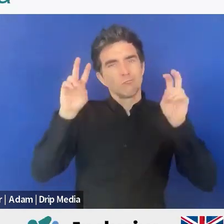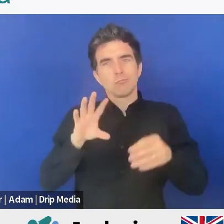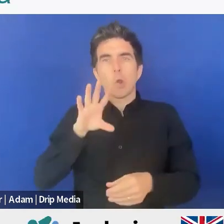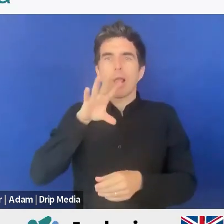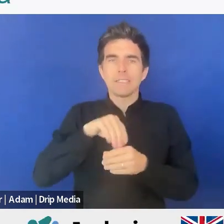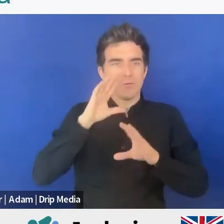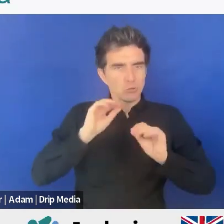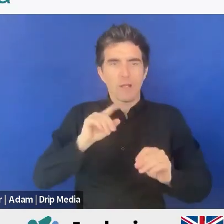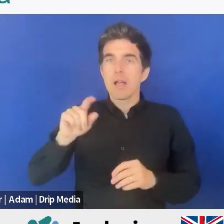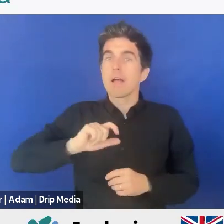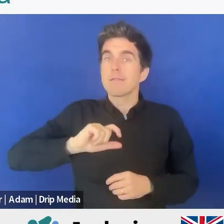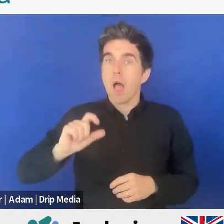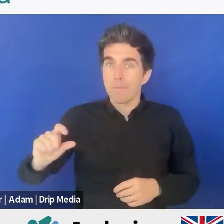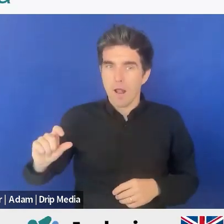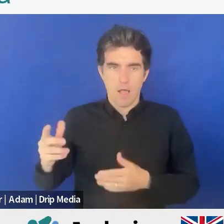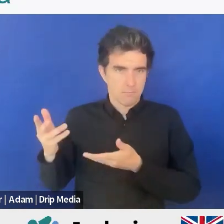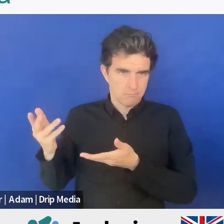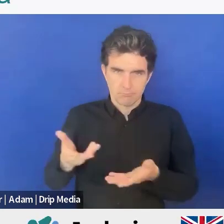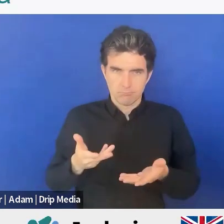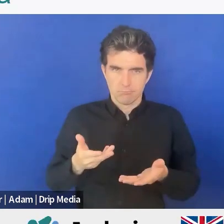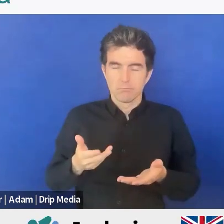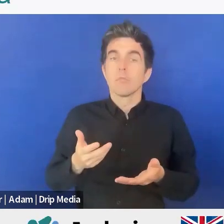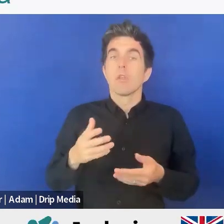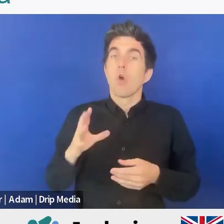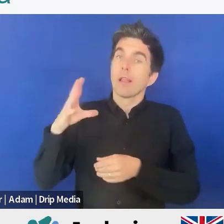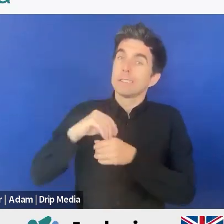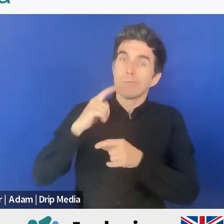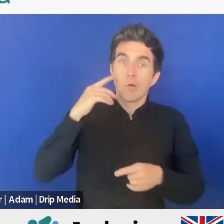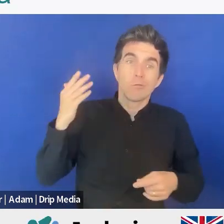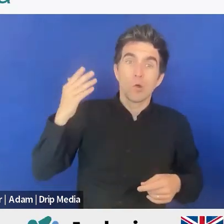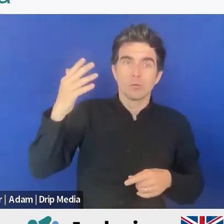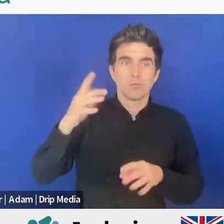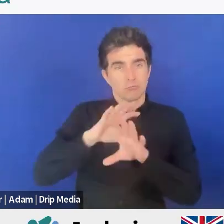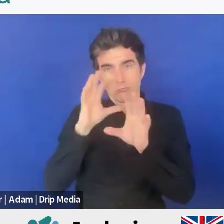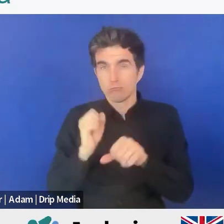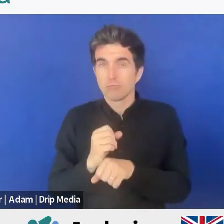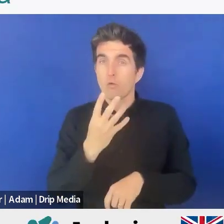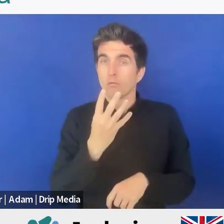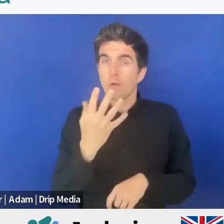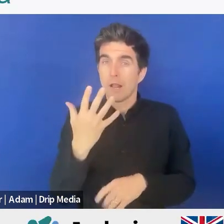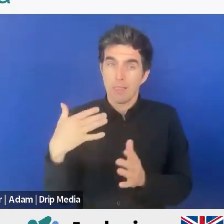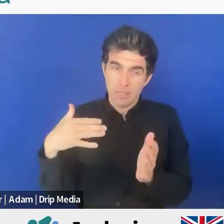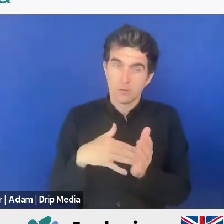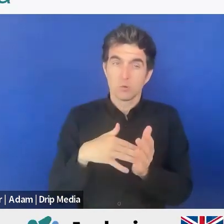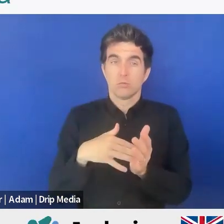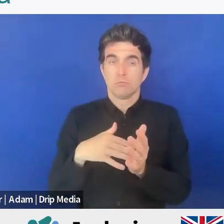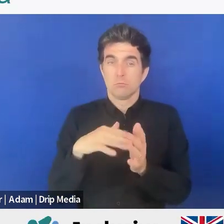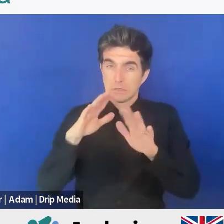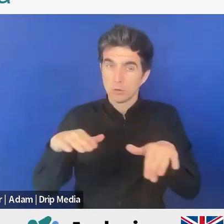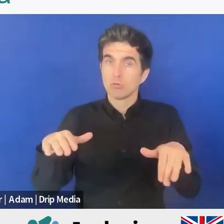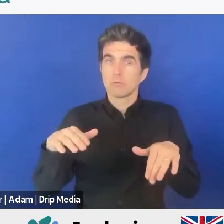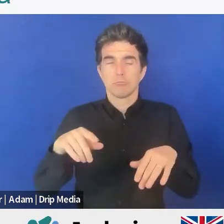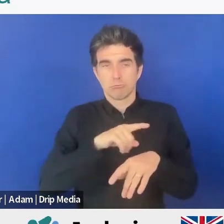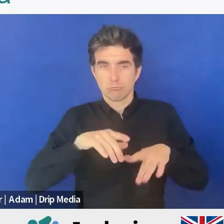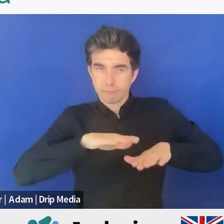screened over 45,000 children from primary schools in 2 municipalities in Chitwan district and supported over